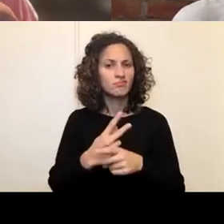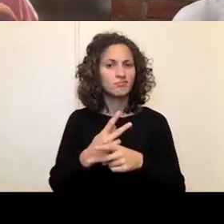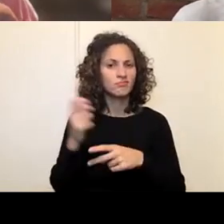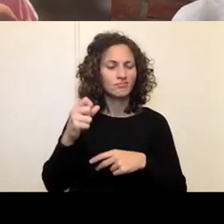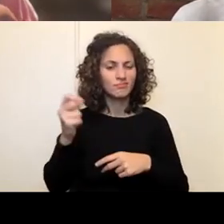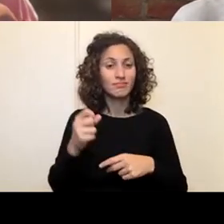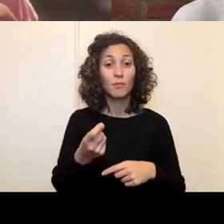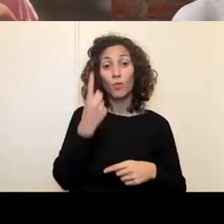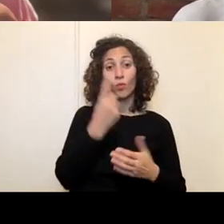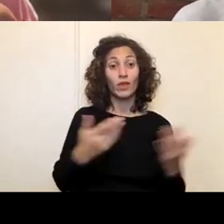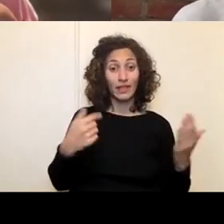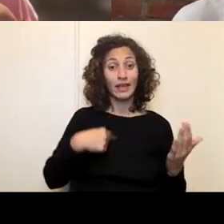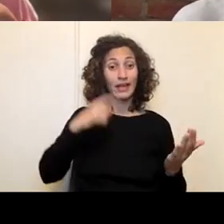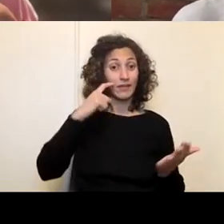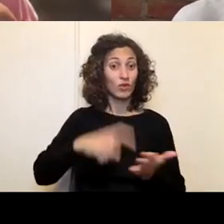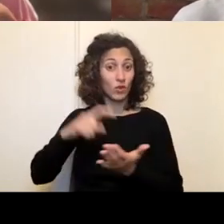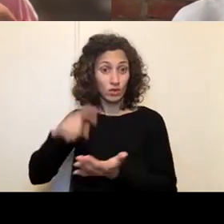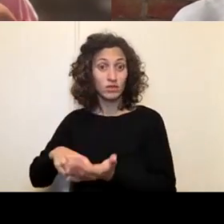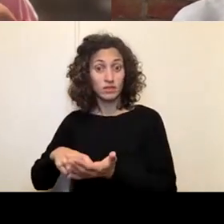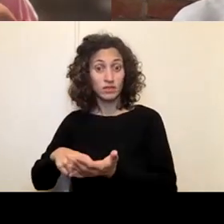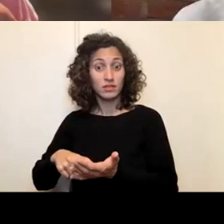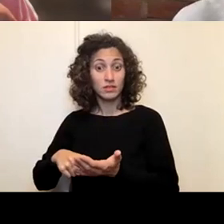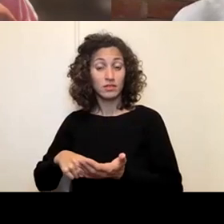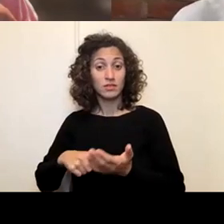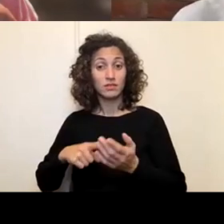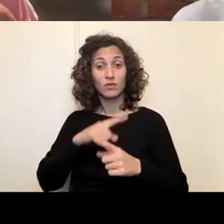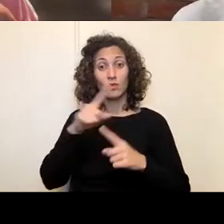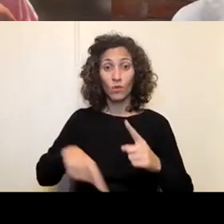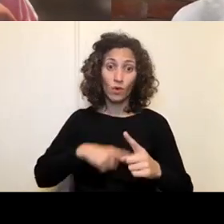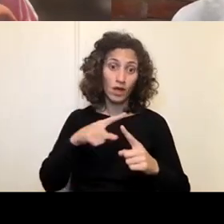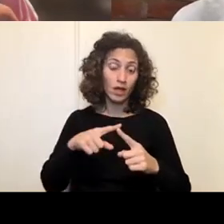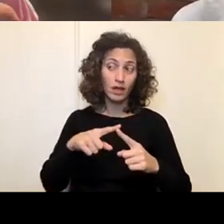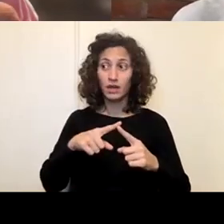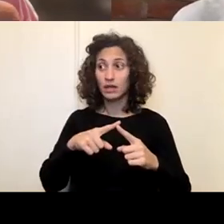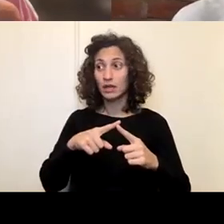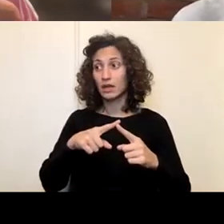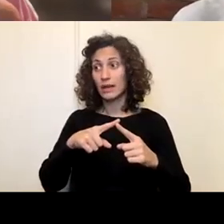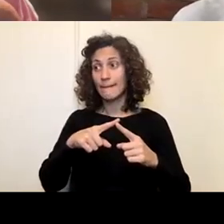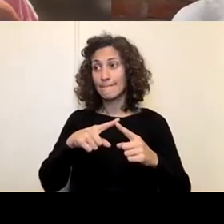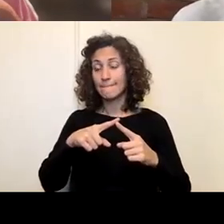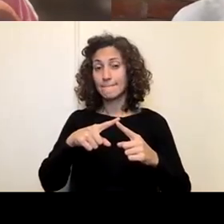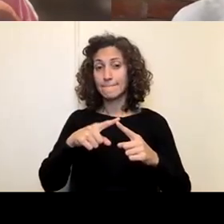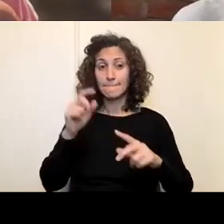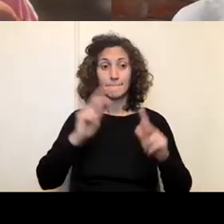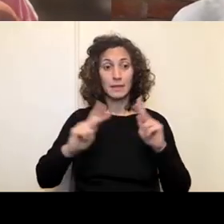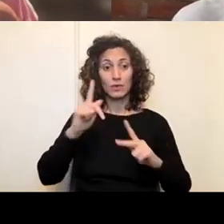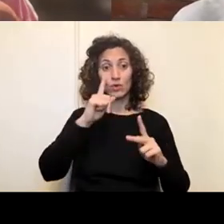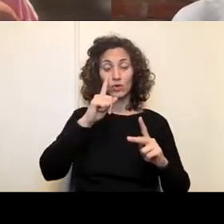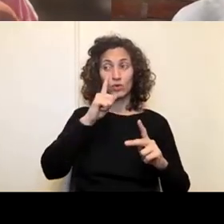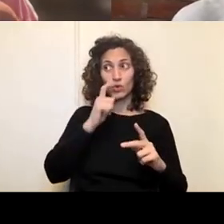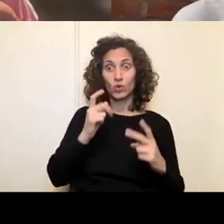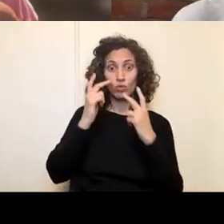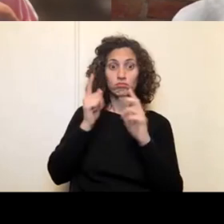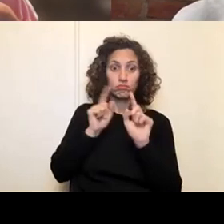one thing I have noticed, when studying or reading about like people who go see sex workers,